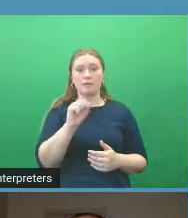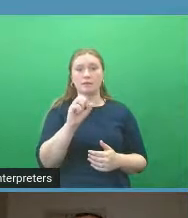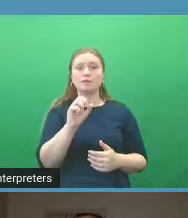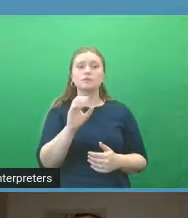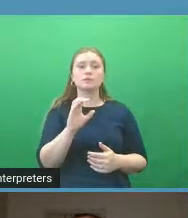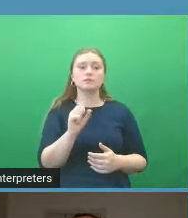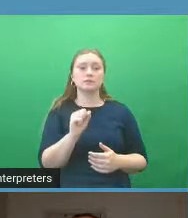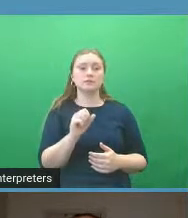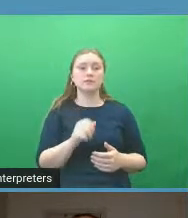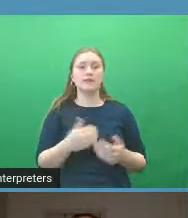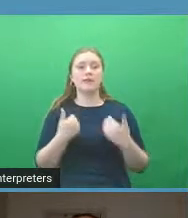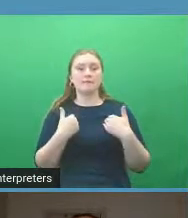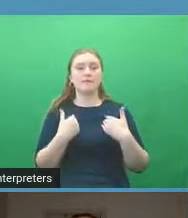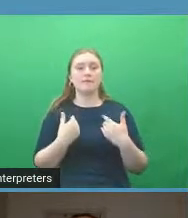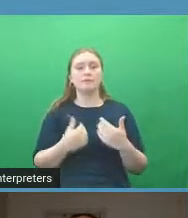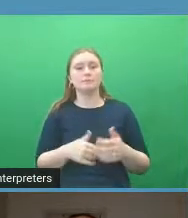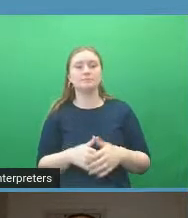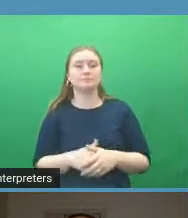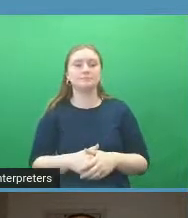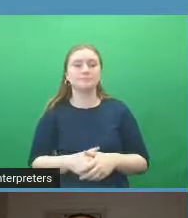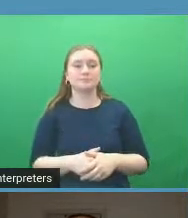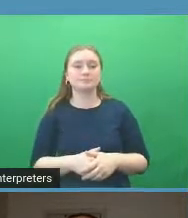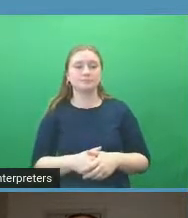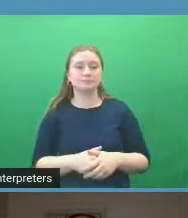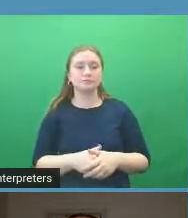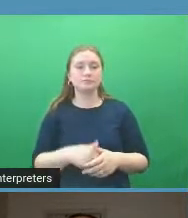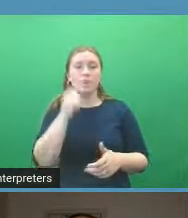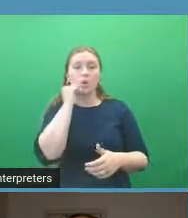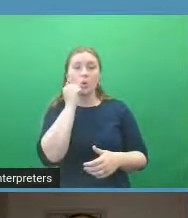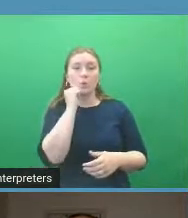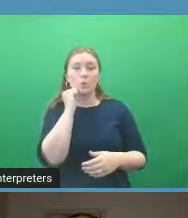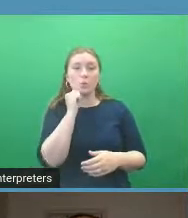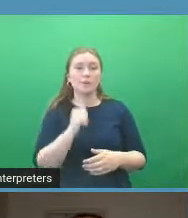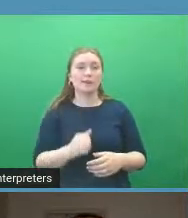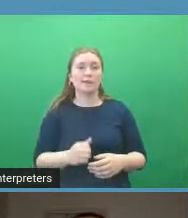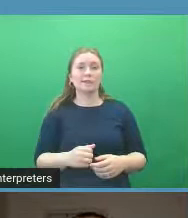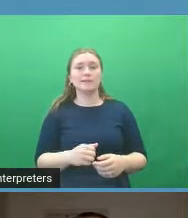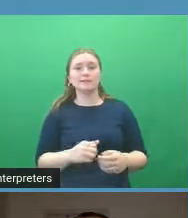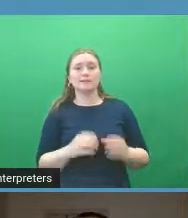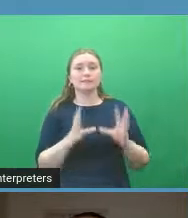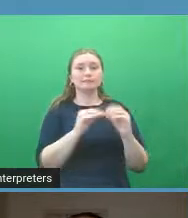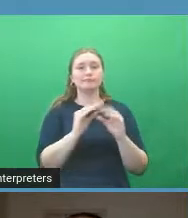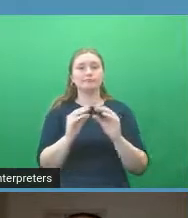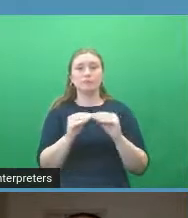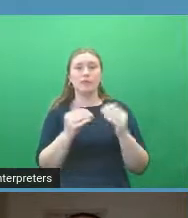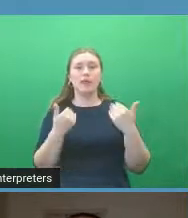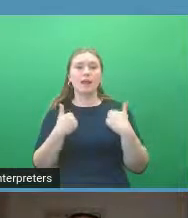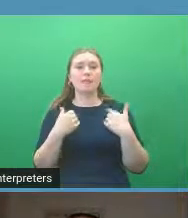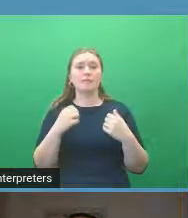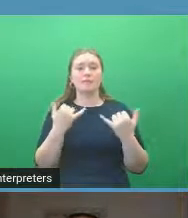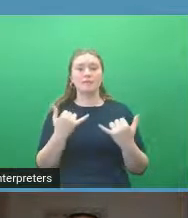collections, and he started that during weekly sessions starting in March of 2020.